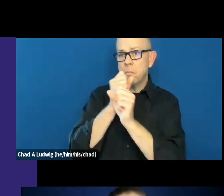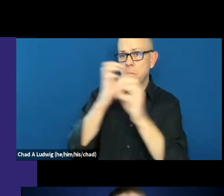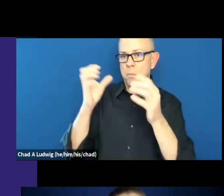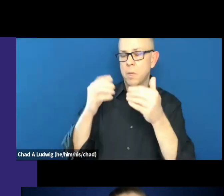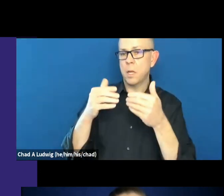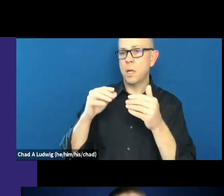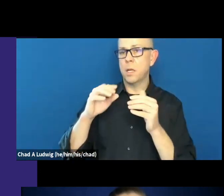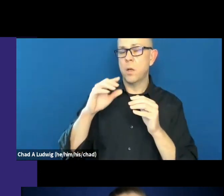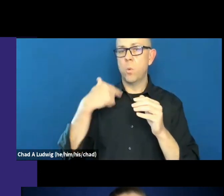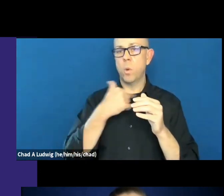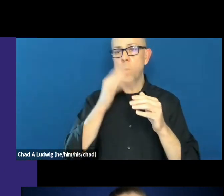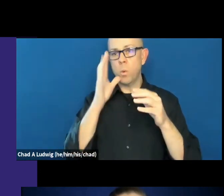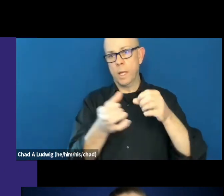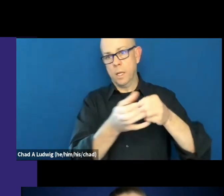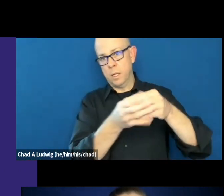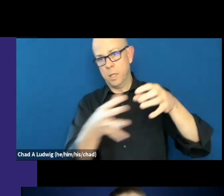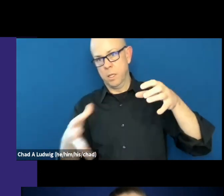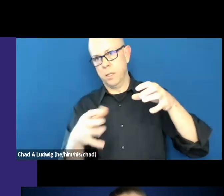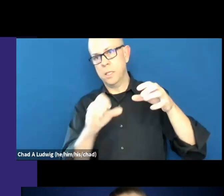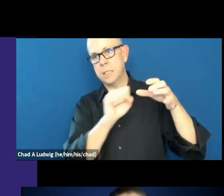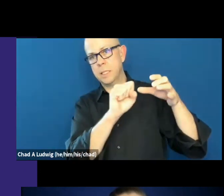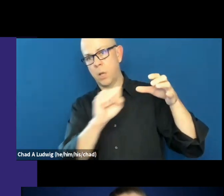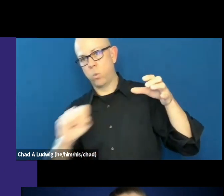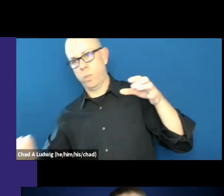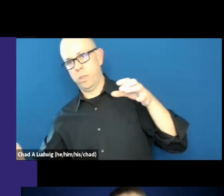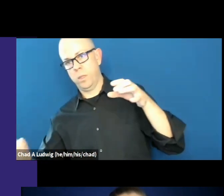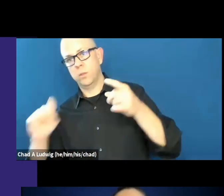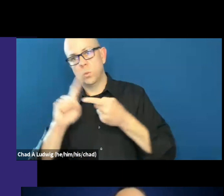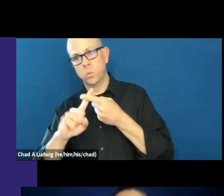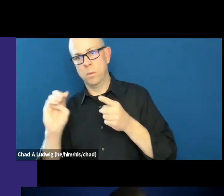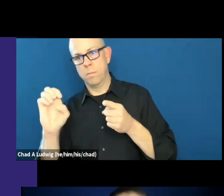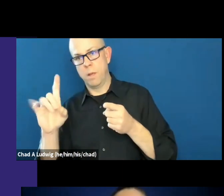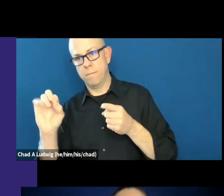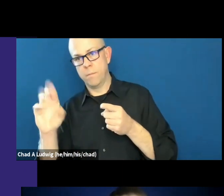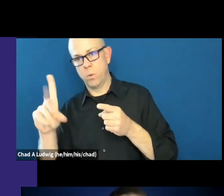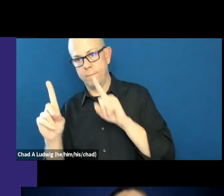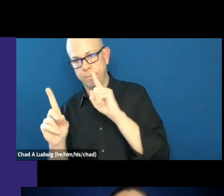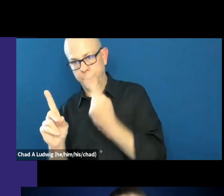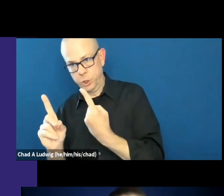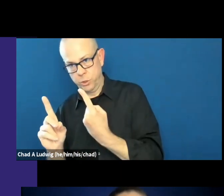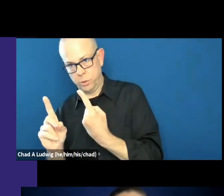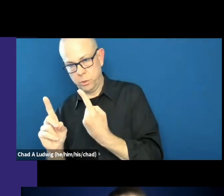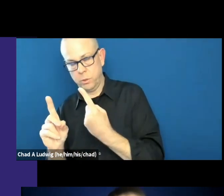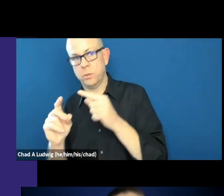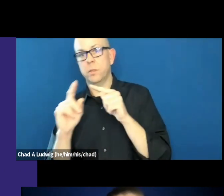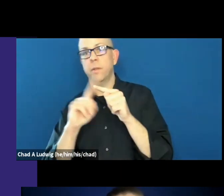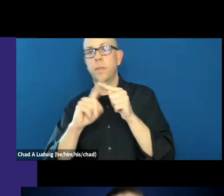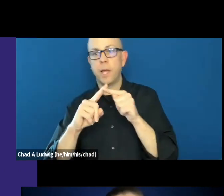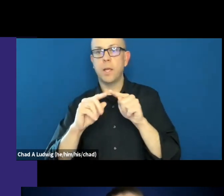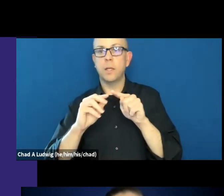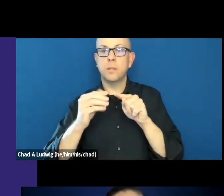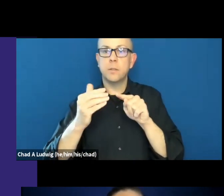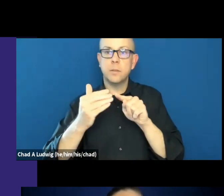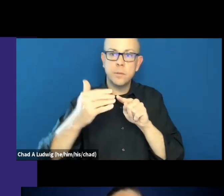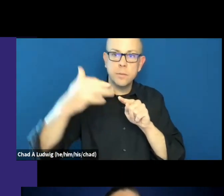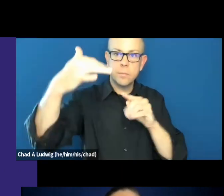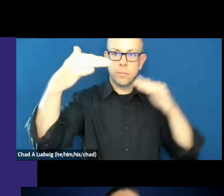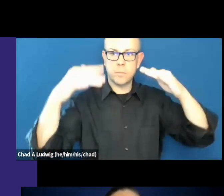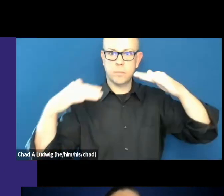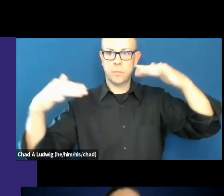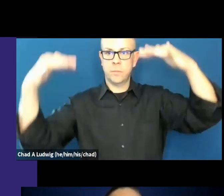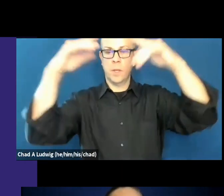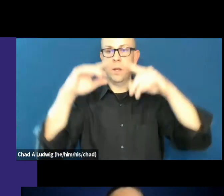really depends. Our vision is to continue to grow southward to Medford